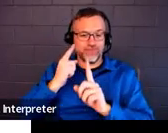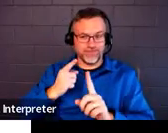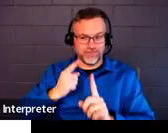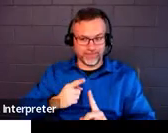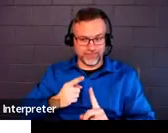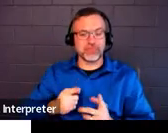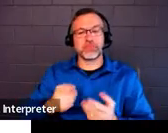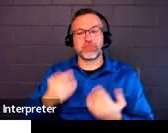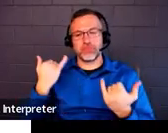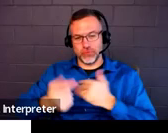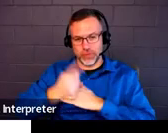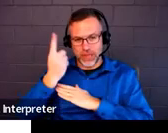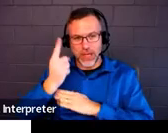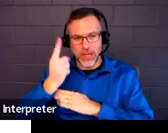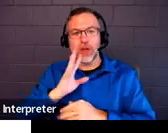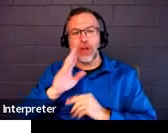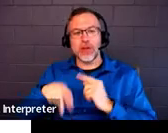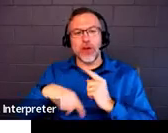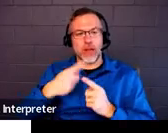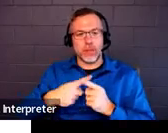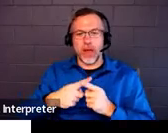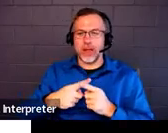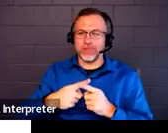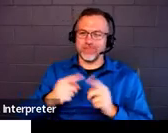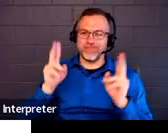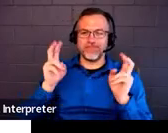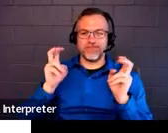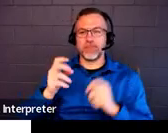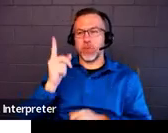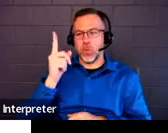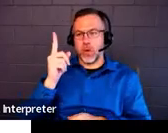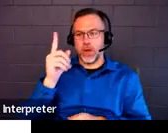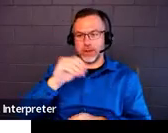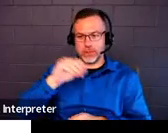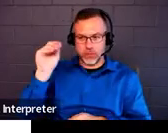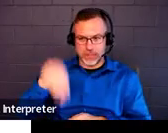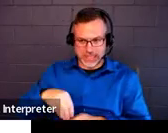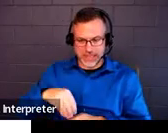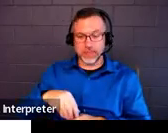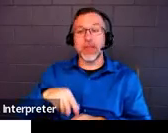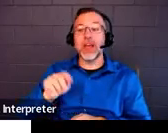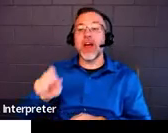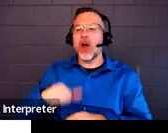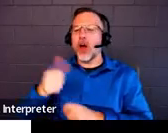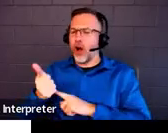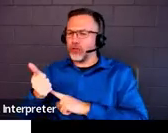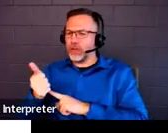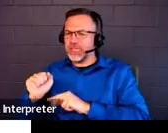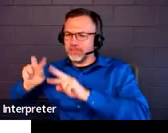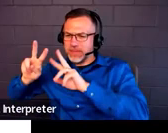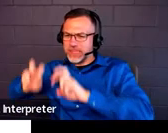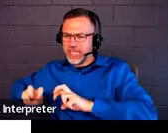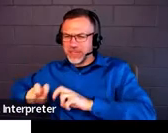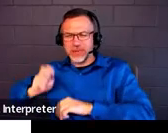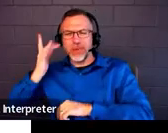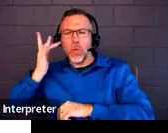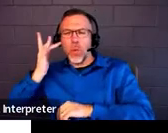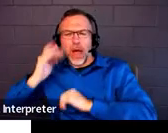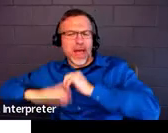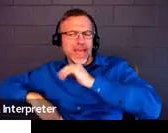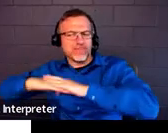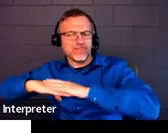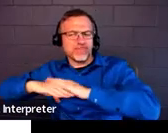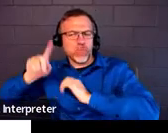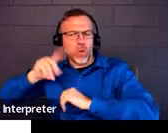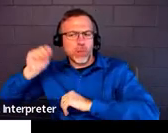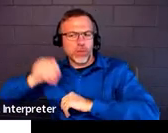are going to talk about the 1%, so that the alternate assessment. Why is it capped at 1% and what for?